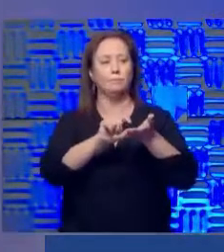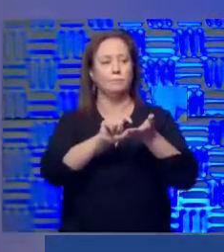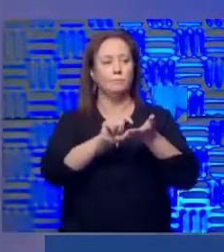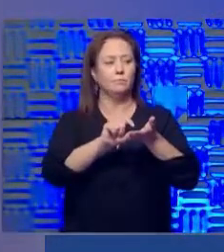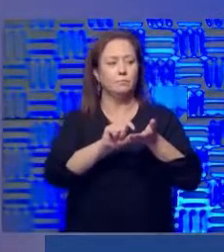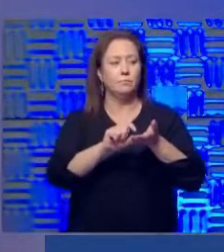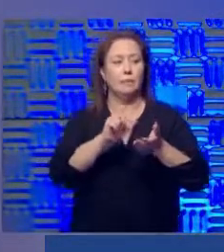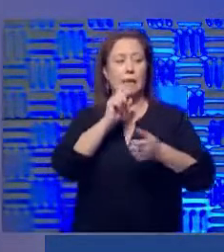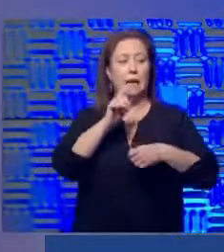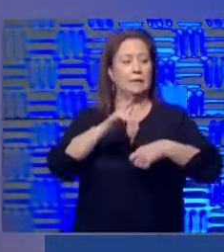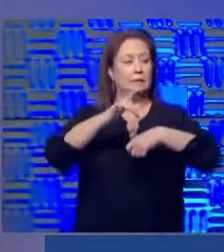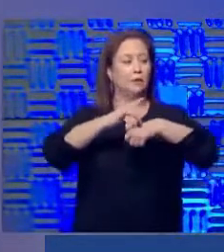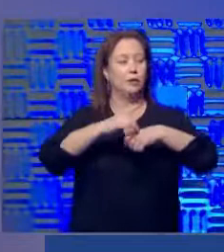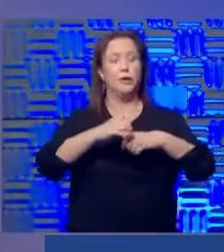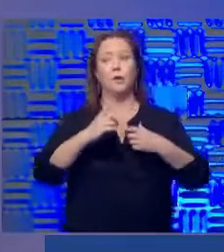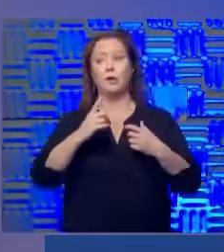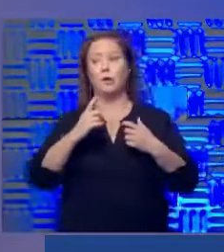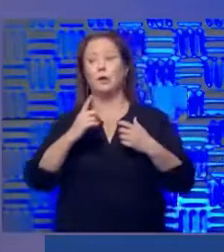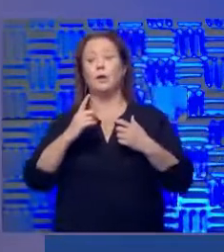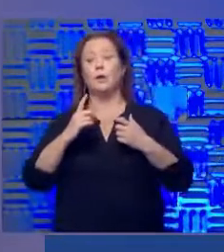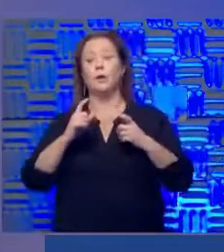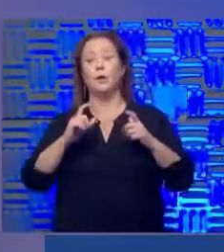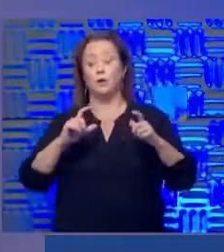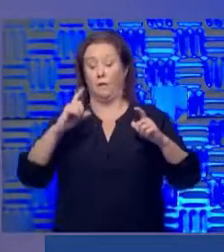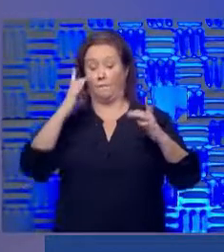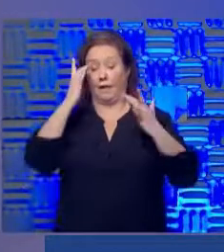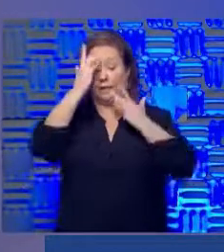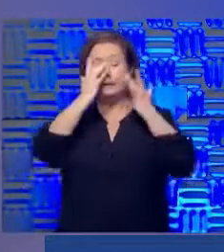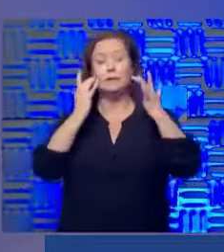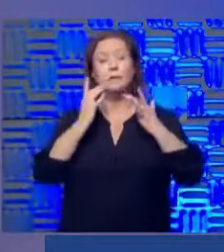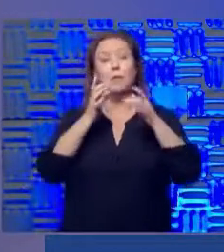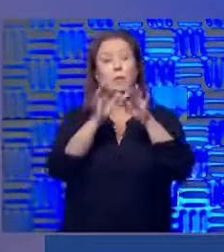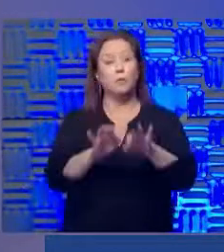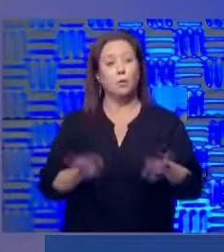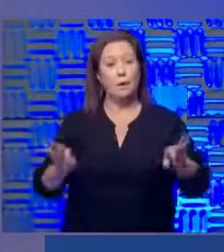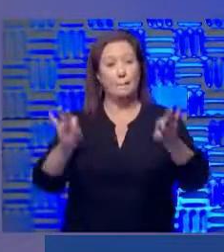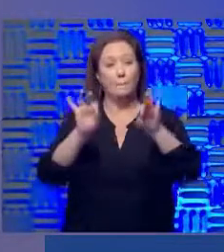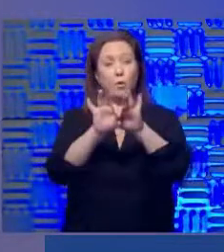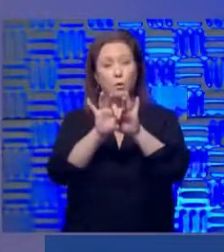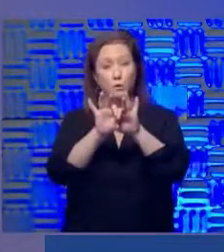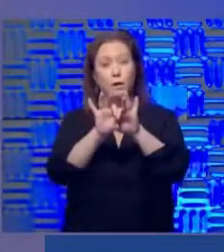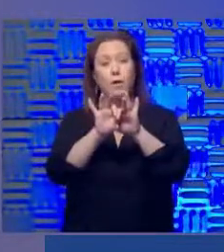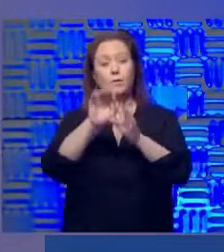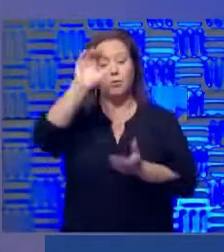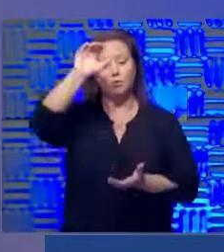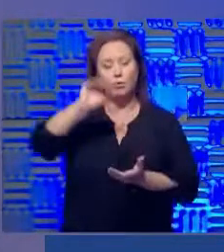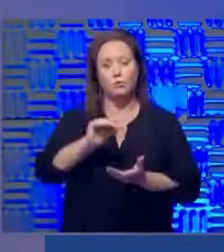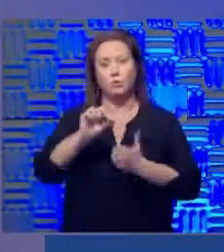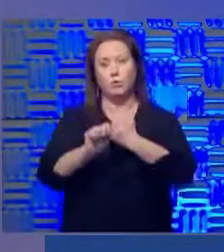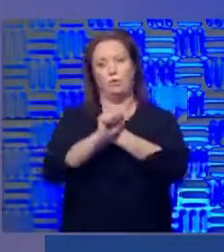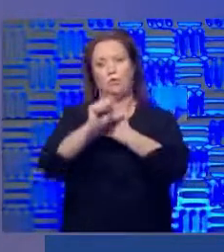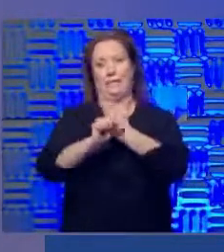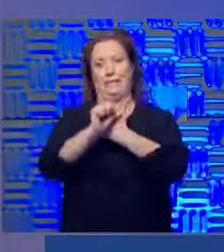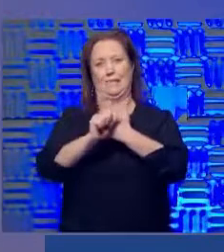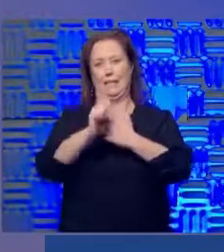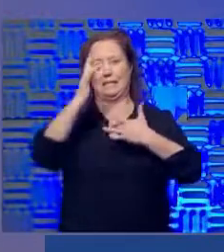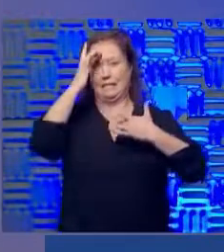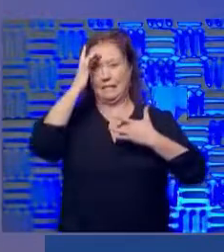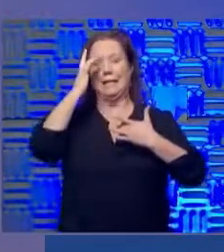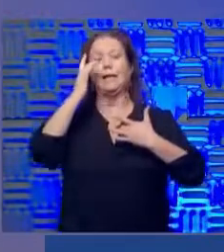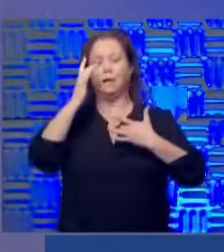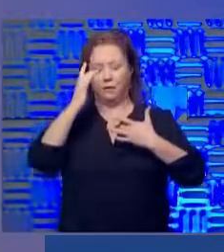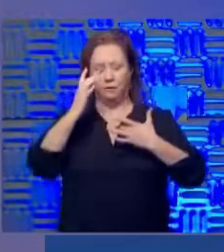and you're not touching your face, those are important, and those will exponentially reduce your chance of getting it, even if you